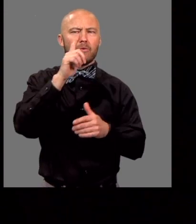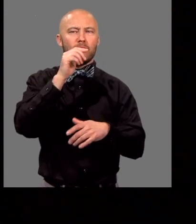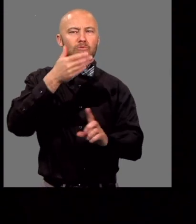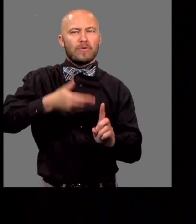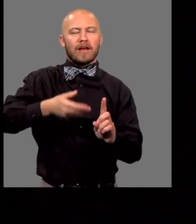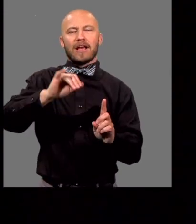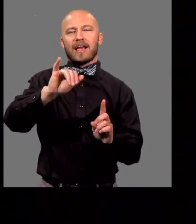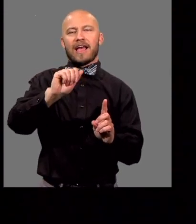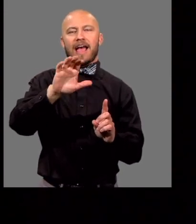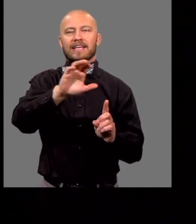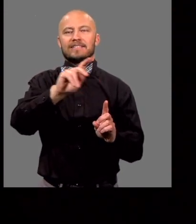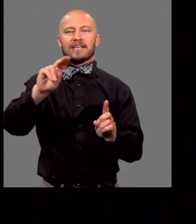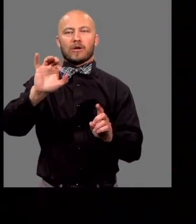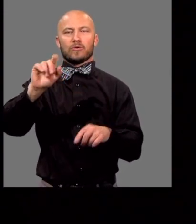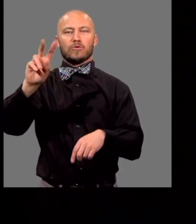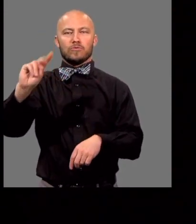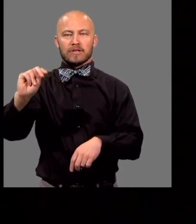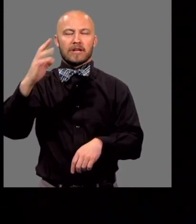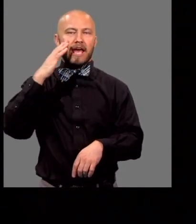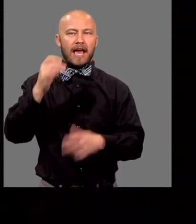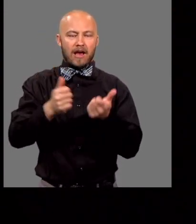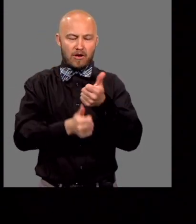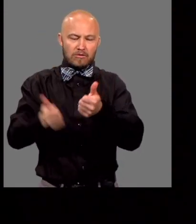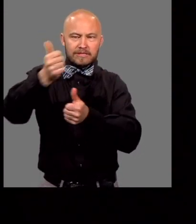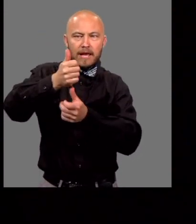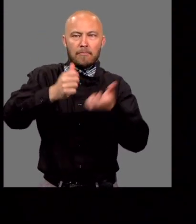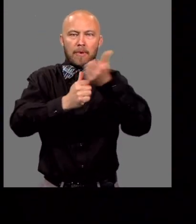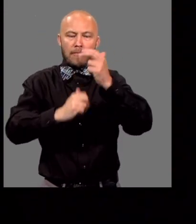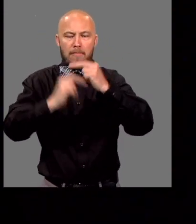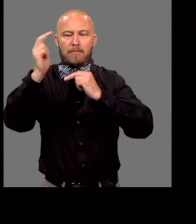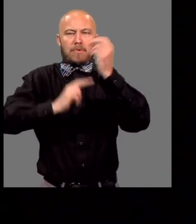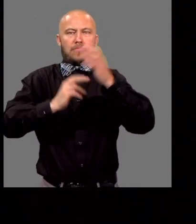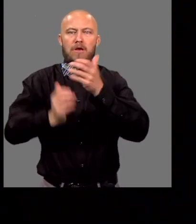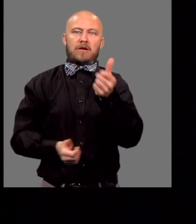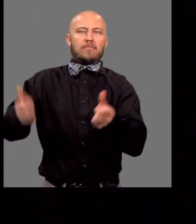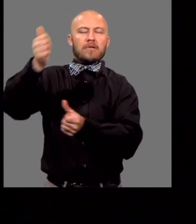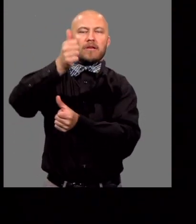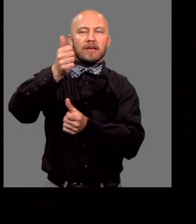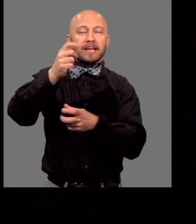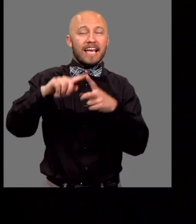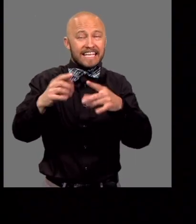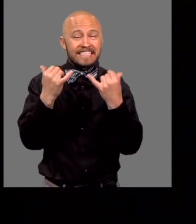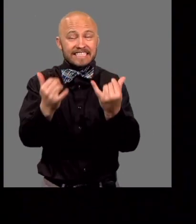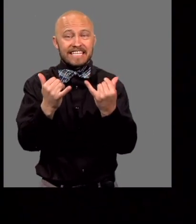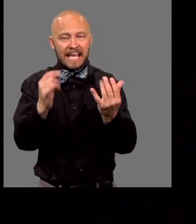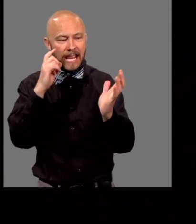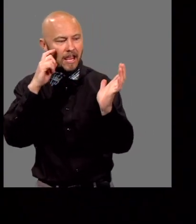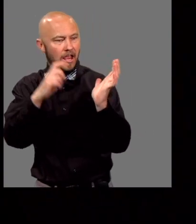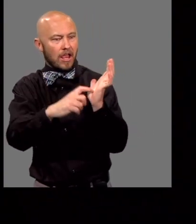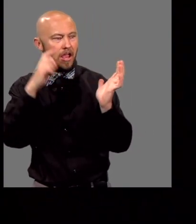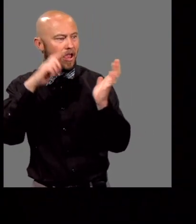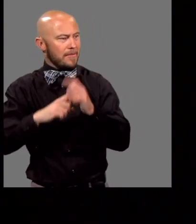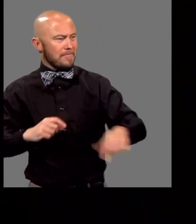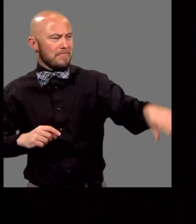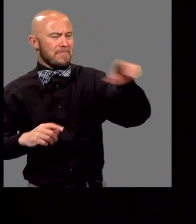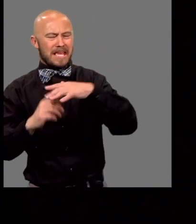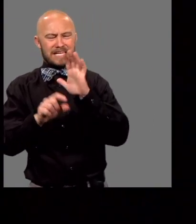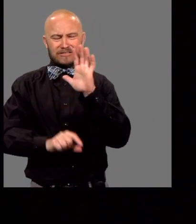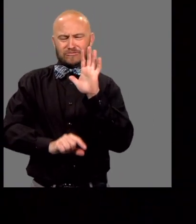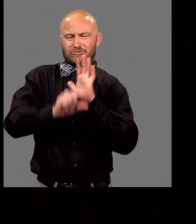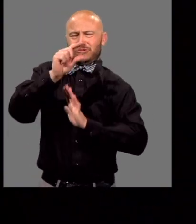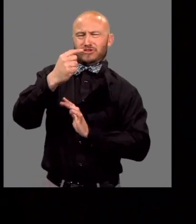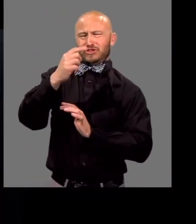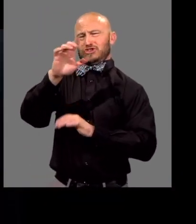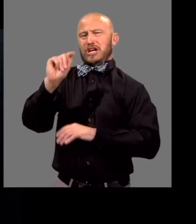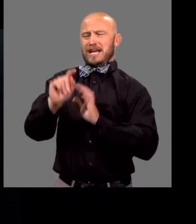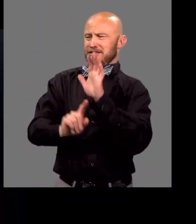Newton, it is by standing on the shoulders of giants. Today is an opportunity to recognize the giants among